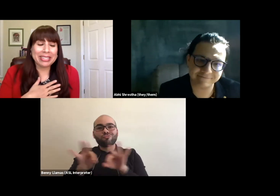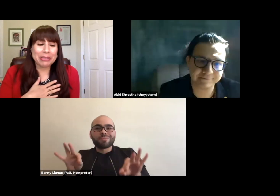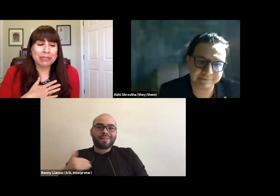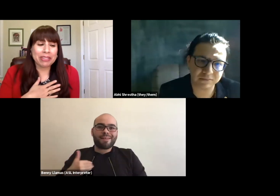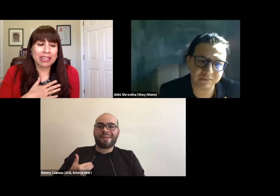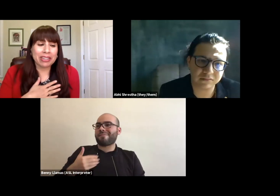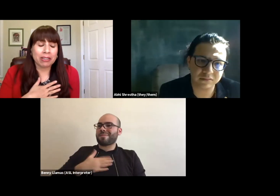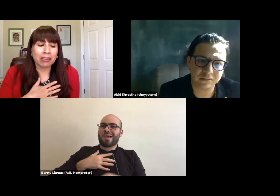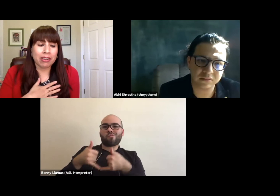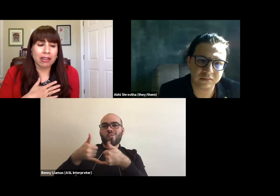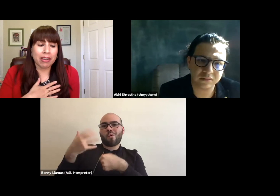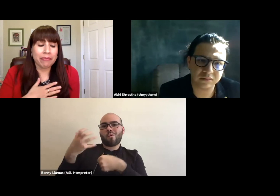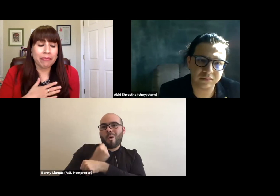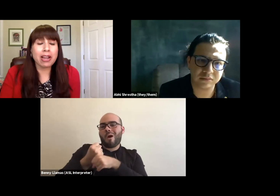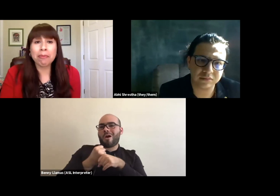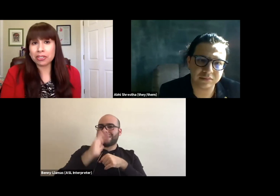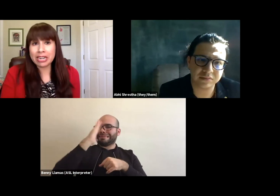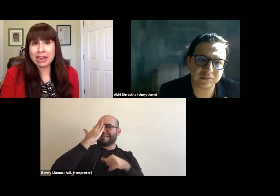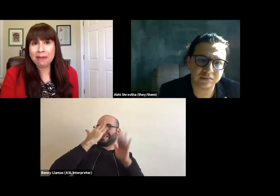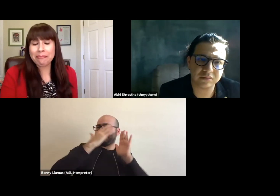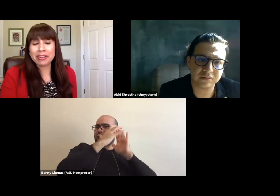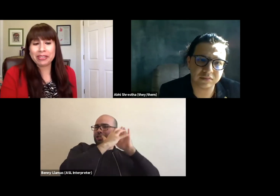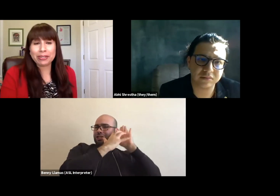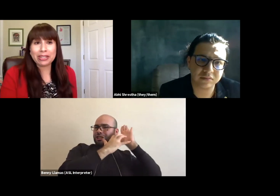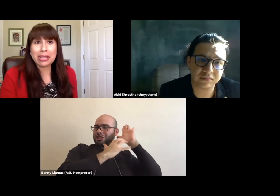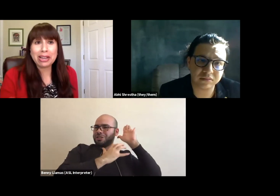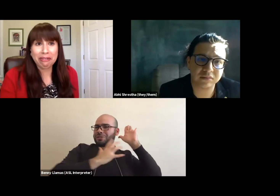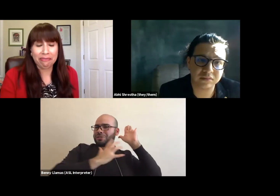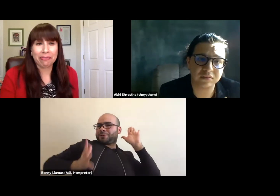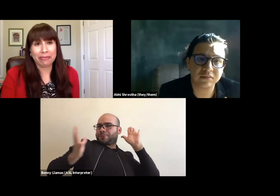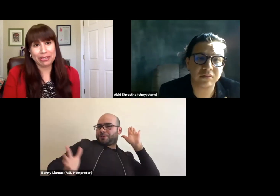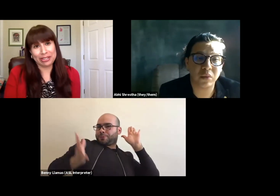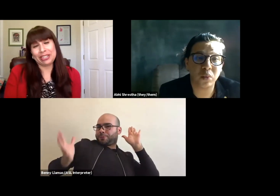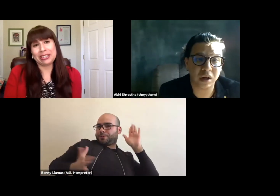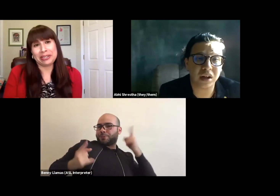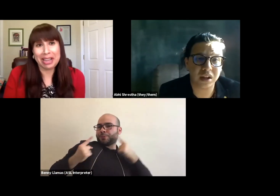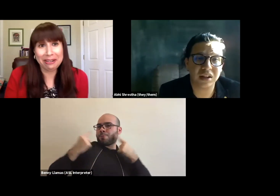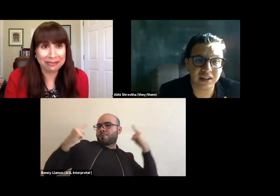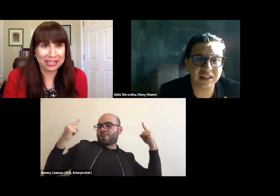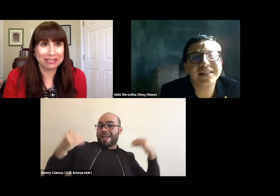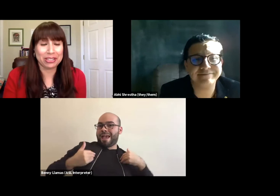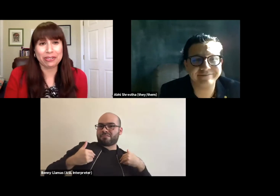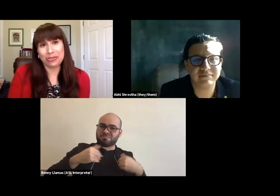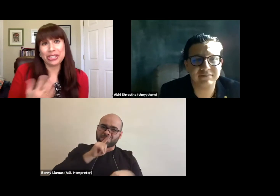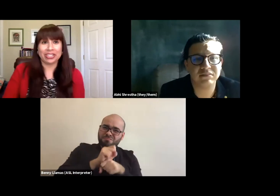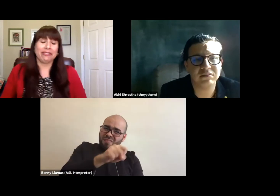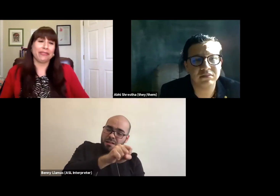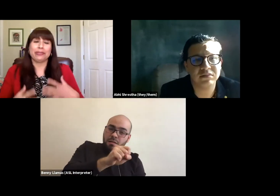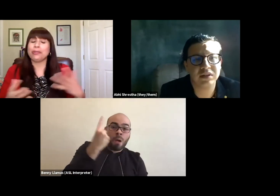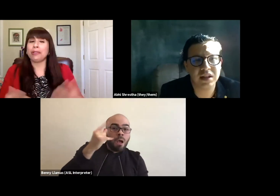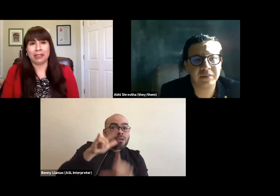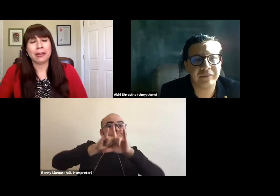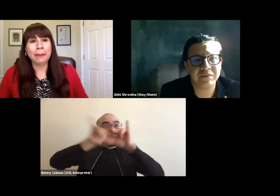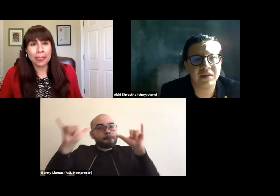it seems like I'm very accomplished, and I am, but there was a lot of rejection, a lot of just frustration for